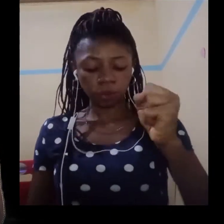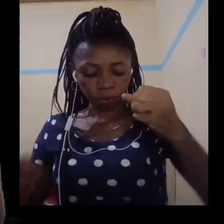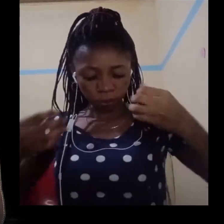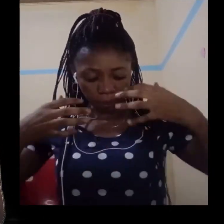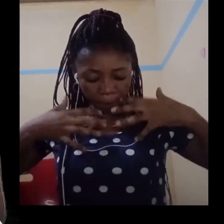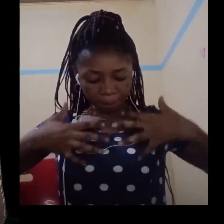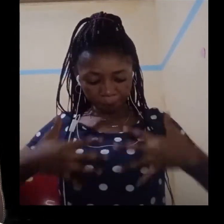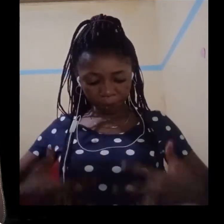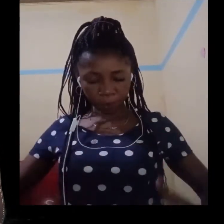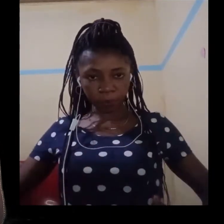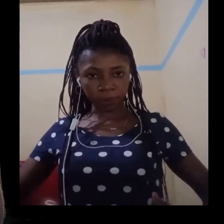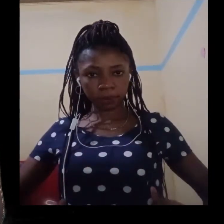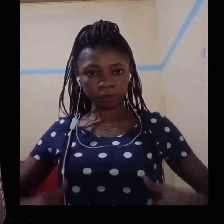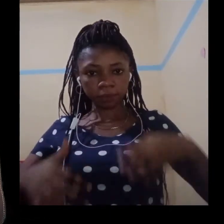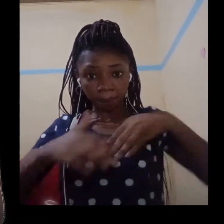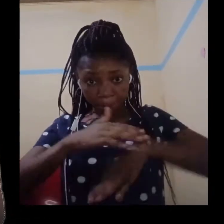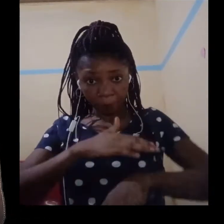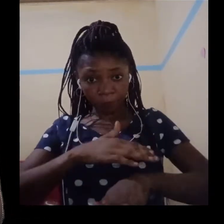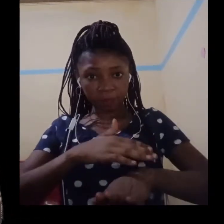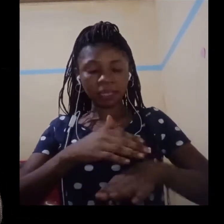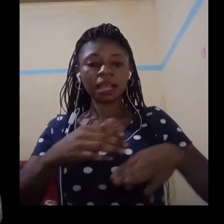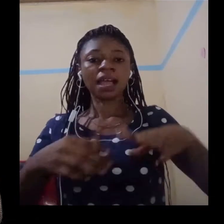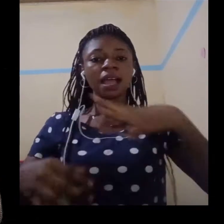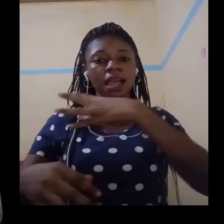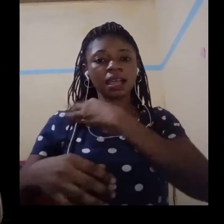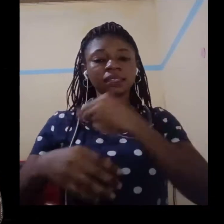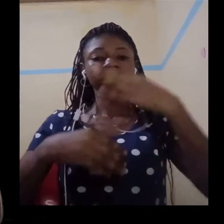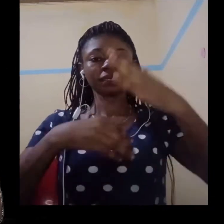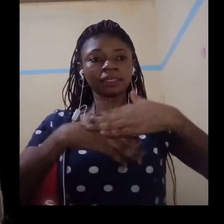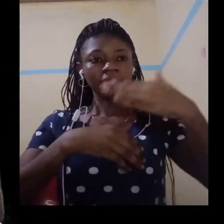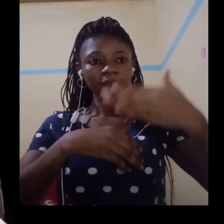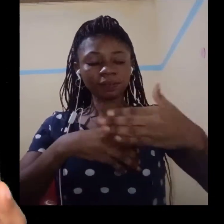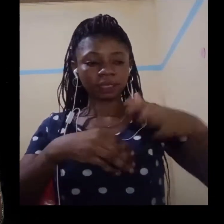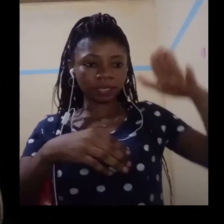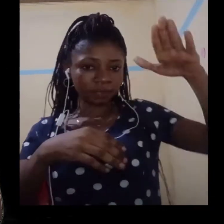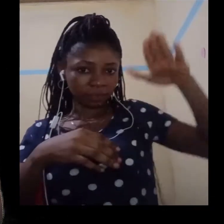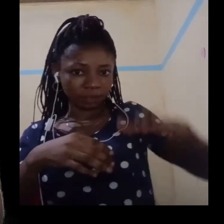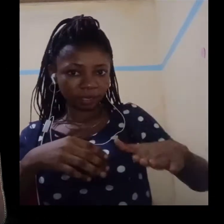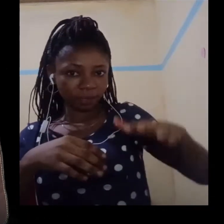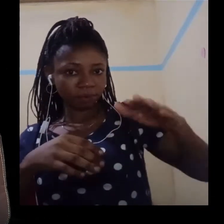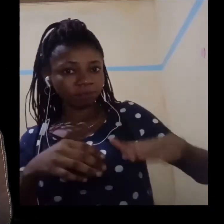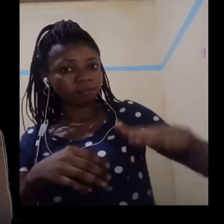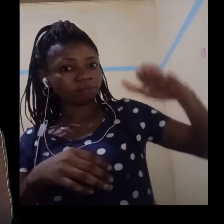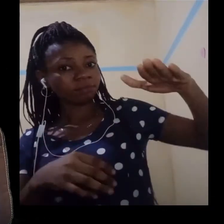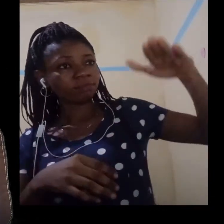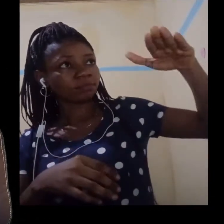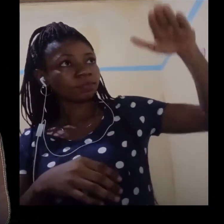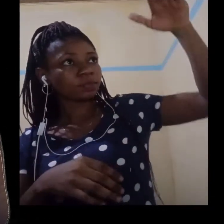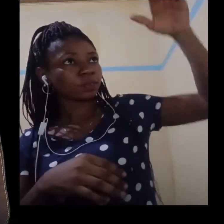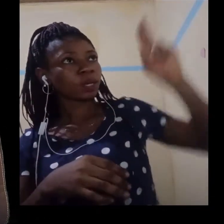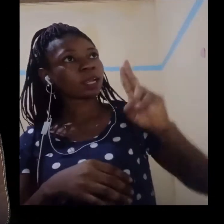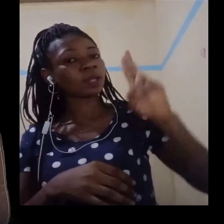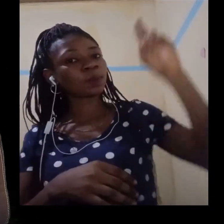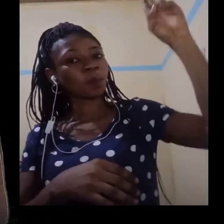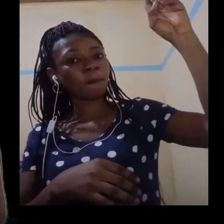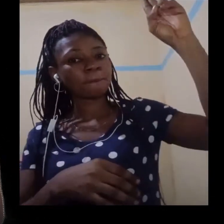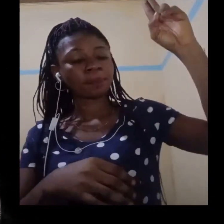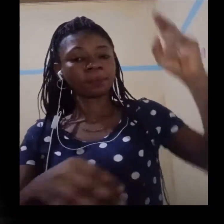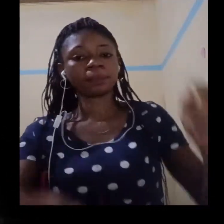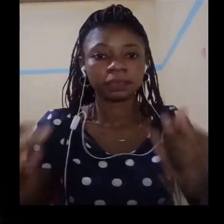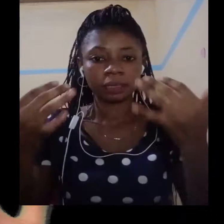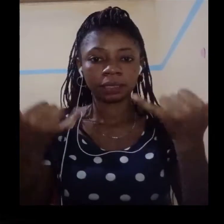up, and year 10. Now, putting all this together to be